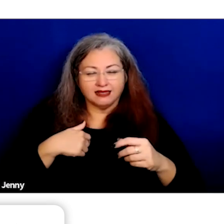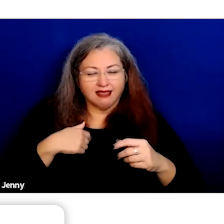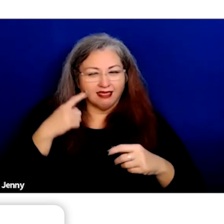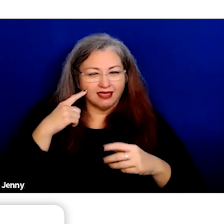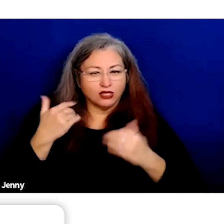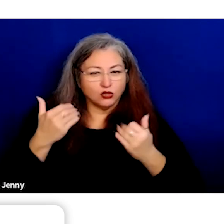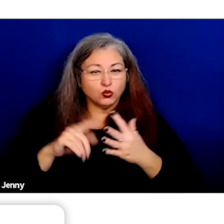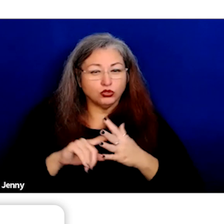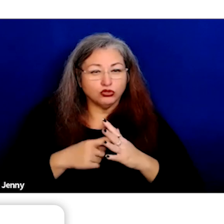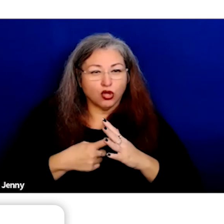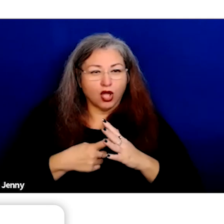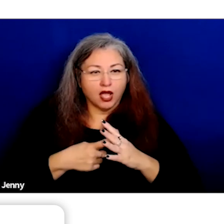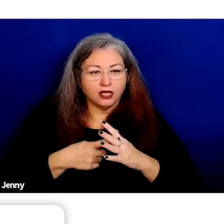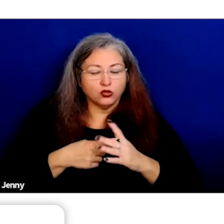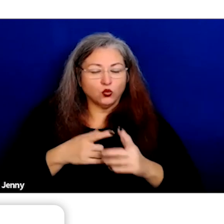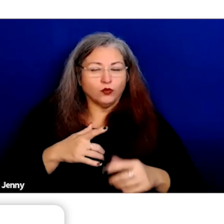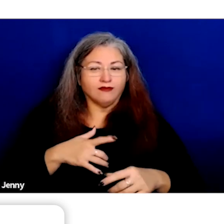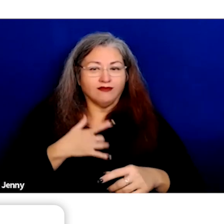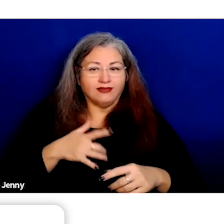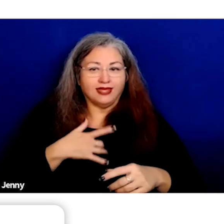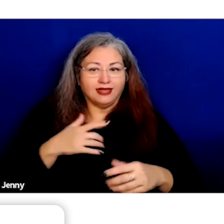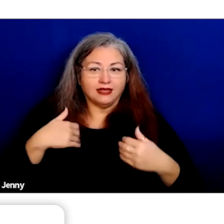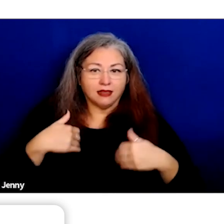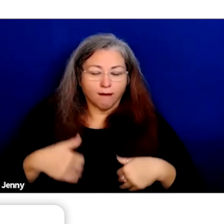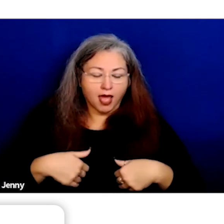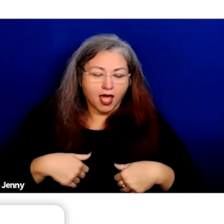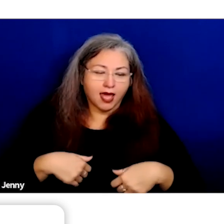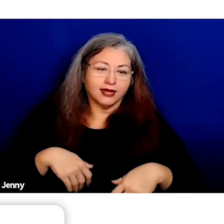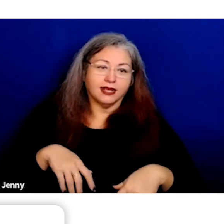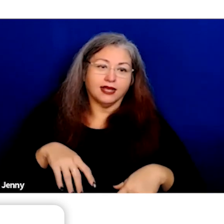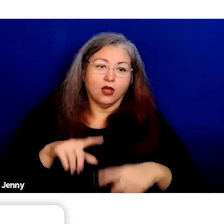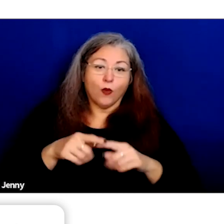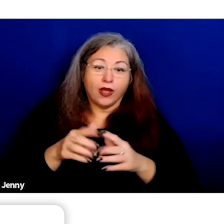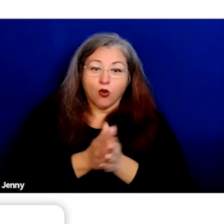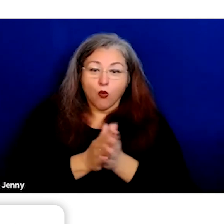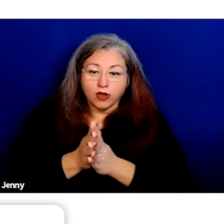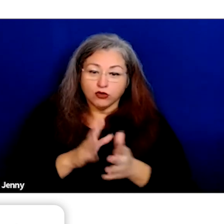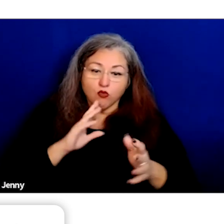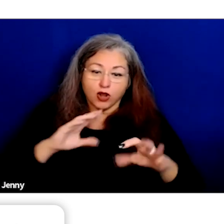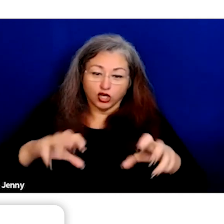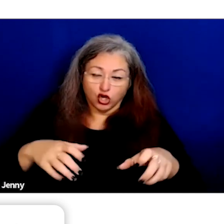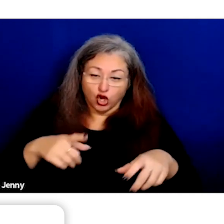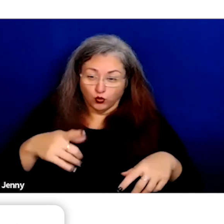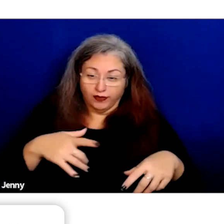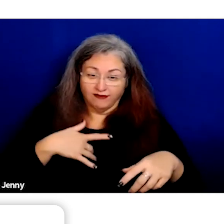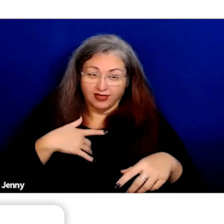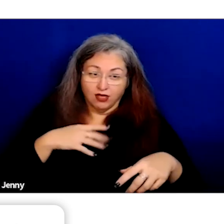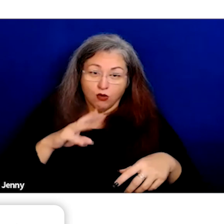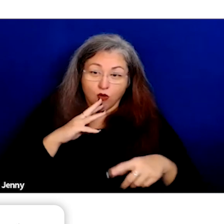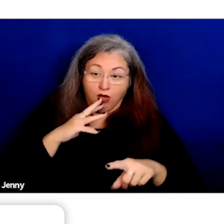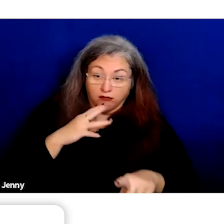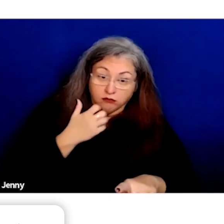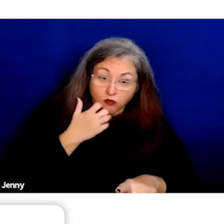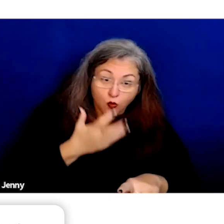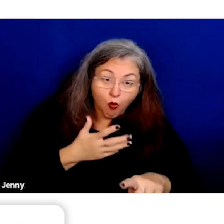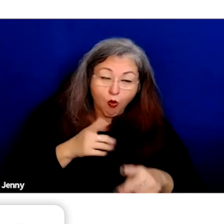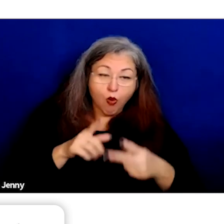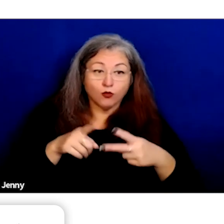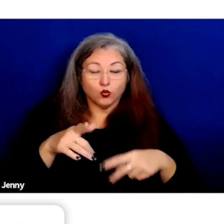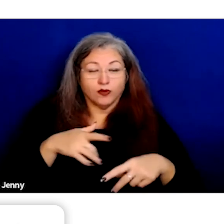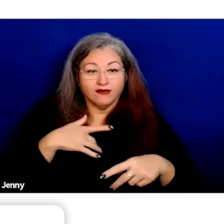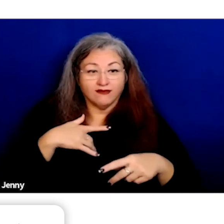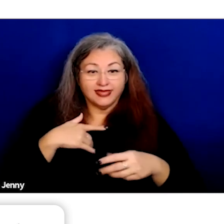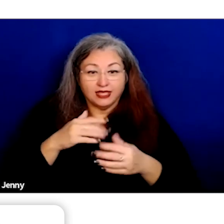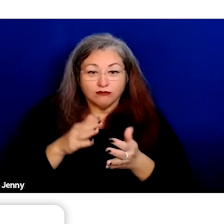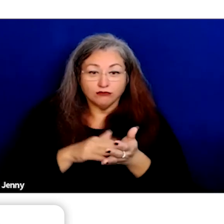just feeling my body, turning on the water when you wash your hands. Do you feel that the water is warm? Do you feel the bubbles